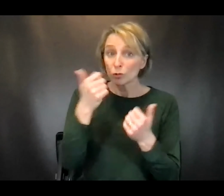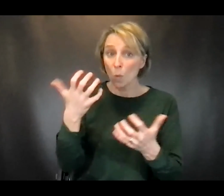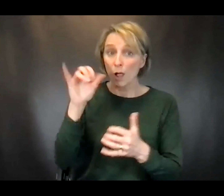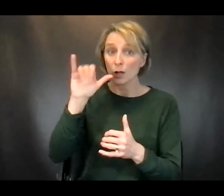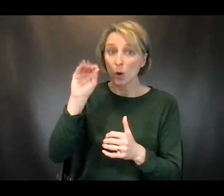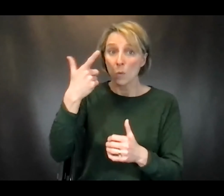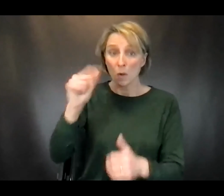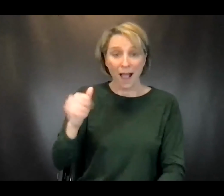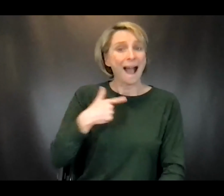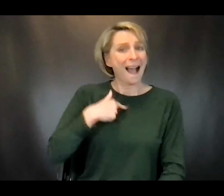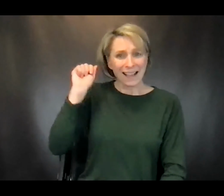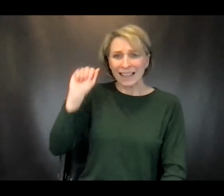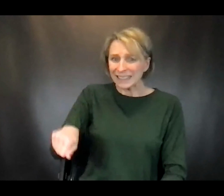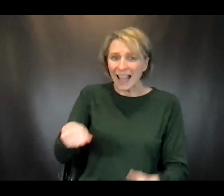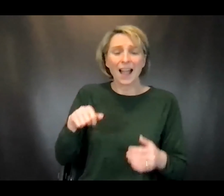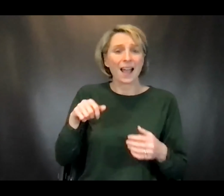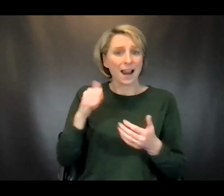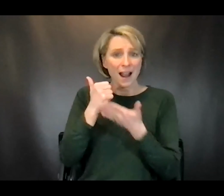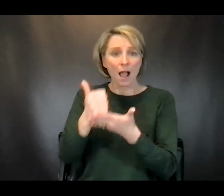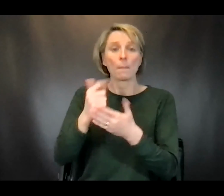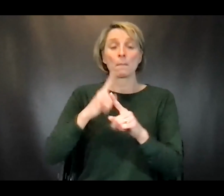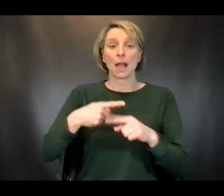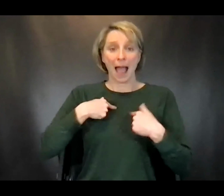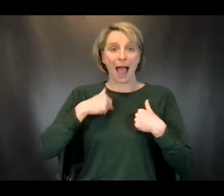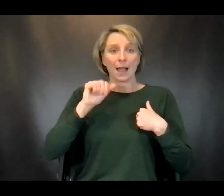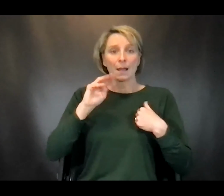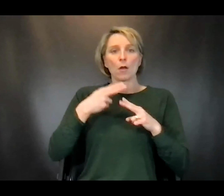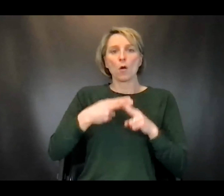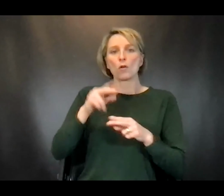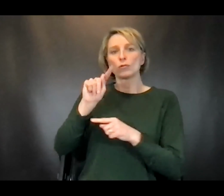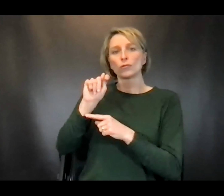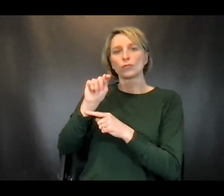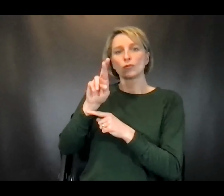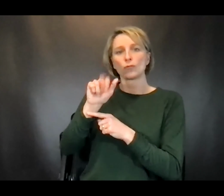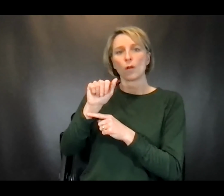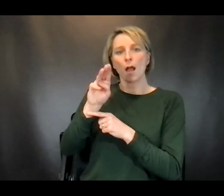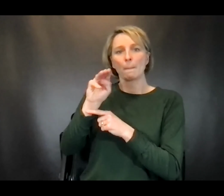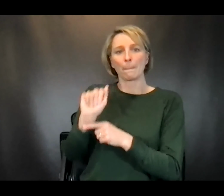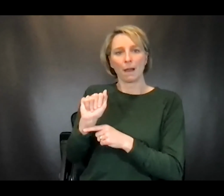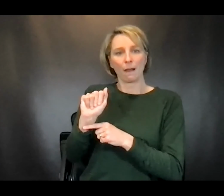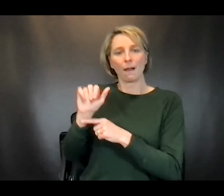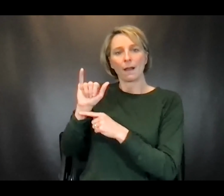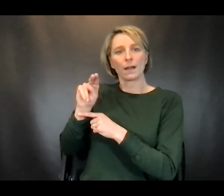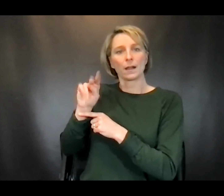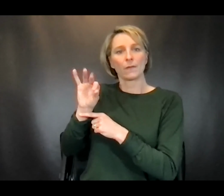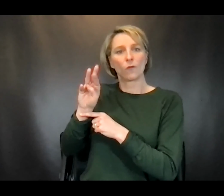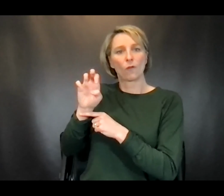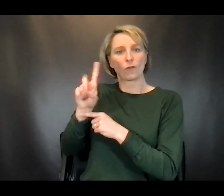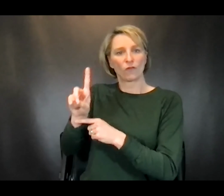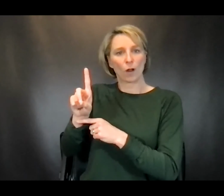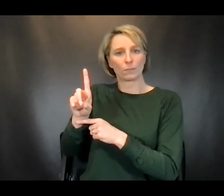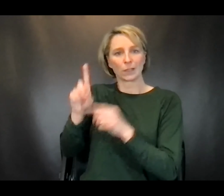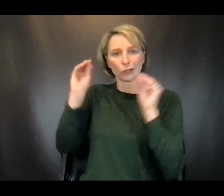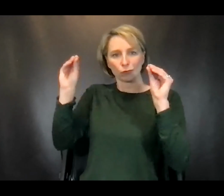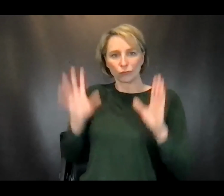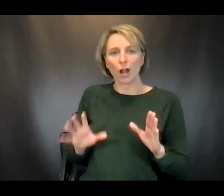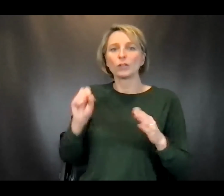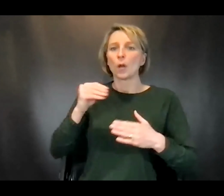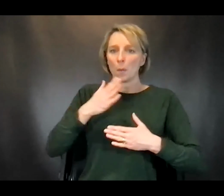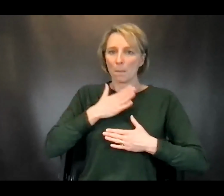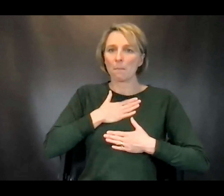chair yoga or some. And I'm a trauma-informed instructor, so my yoga is very accessible and trauma sensitive. So Carrie, we'll work on a